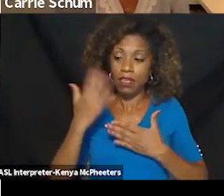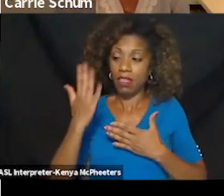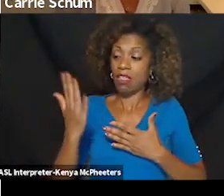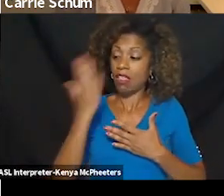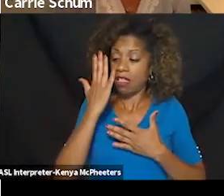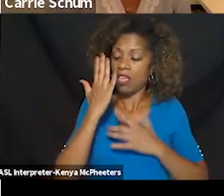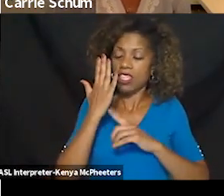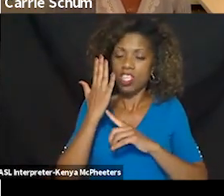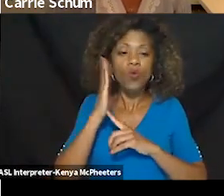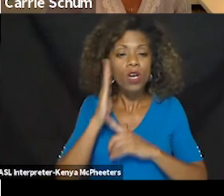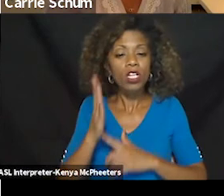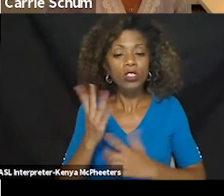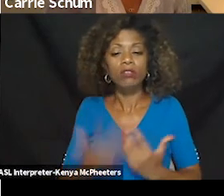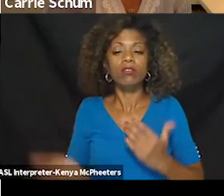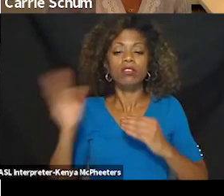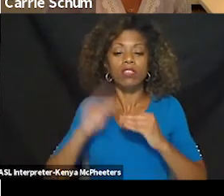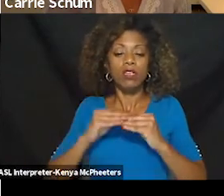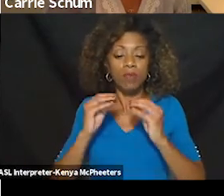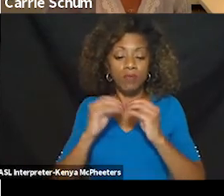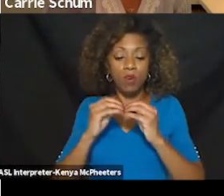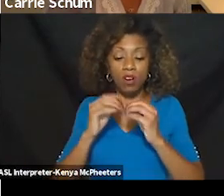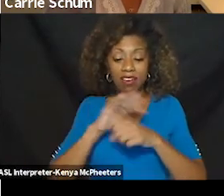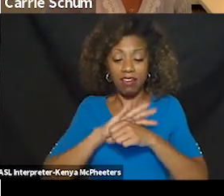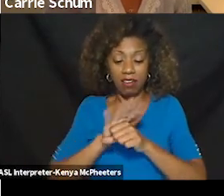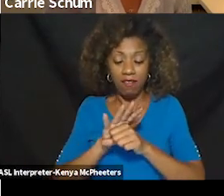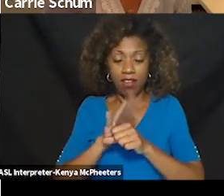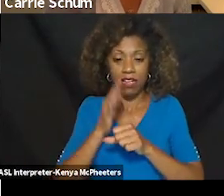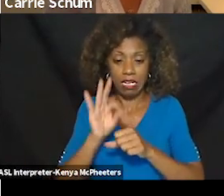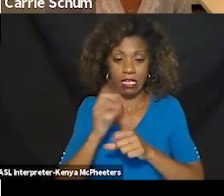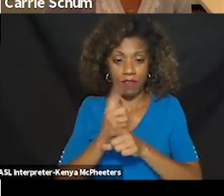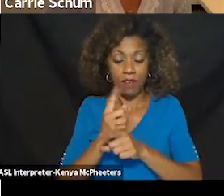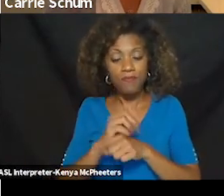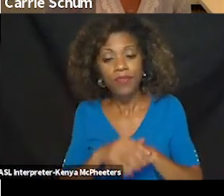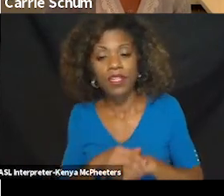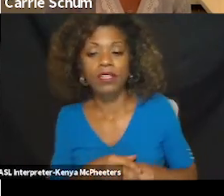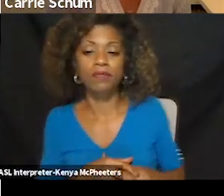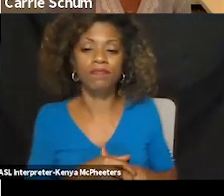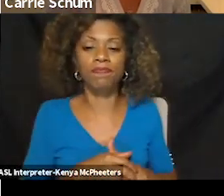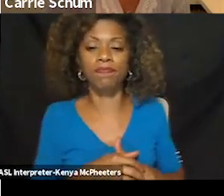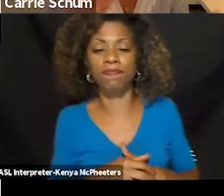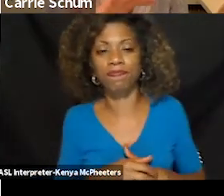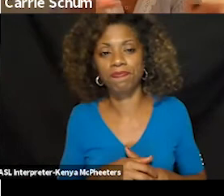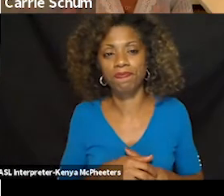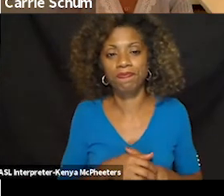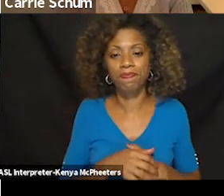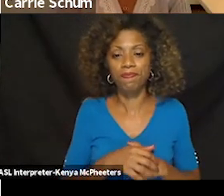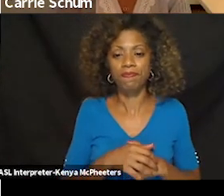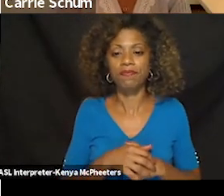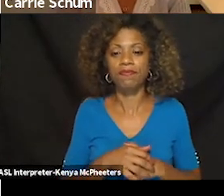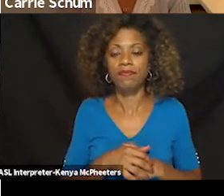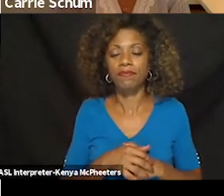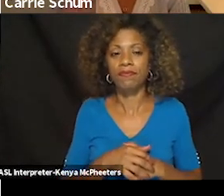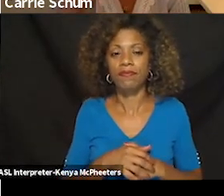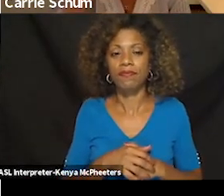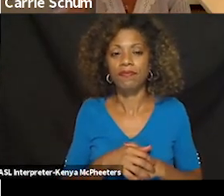this data was very consistent across all kinds of breakdowns. The numbers weren't the same, but the trend was the